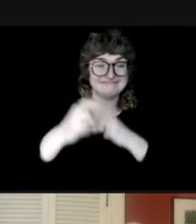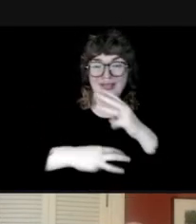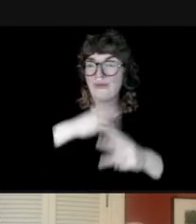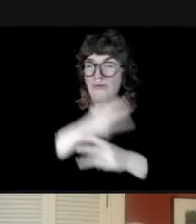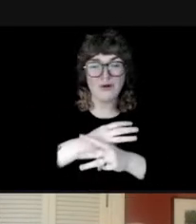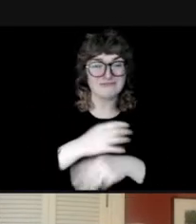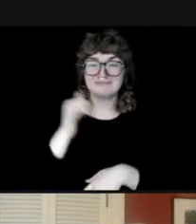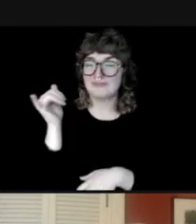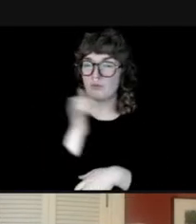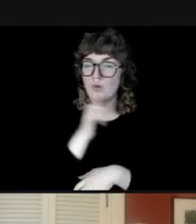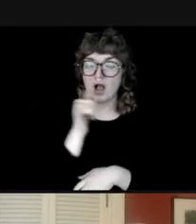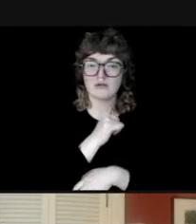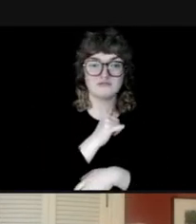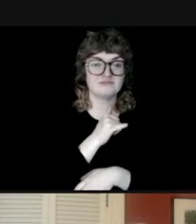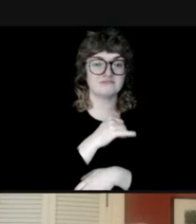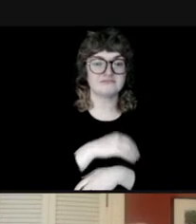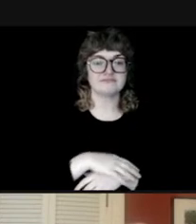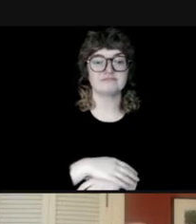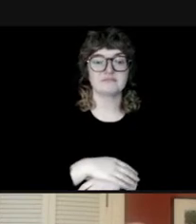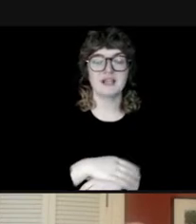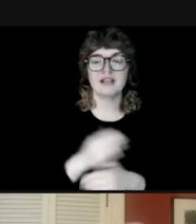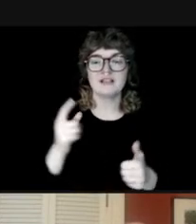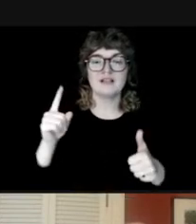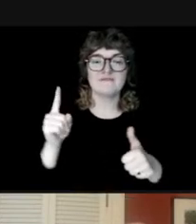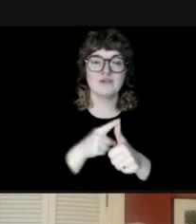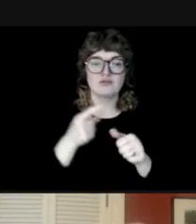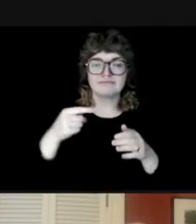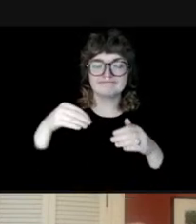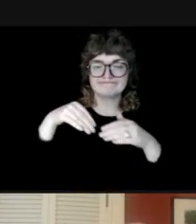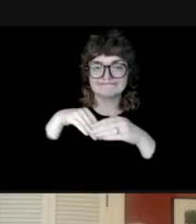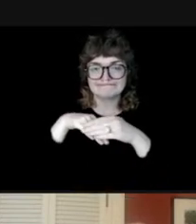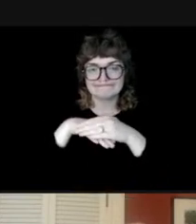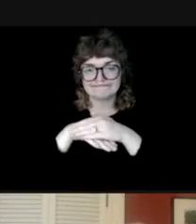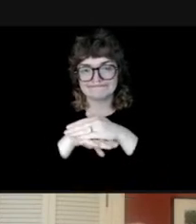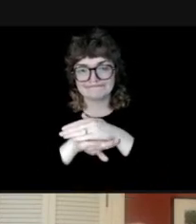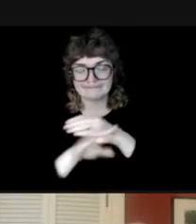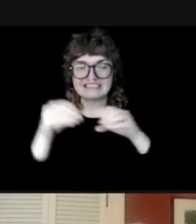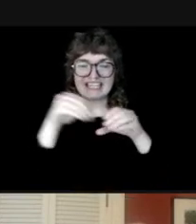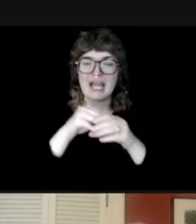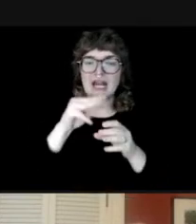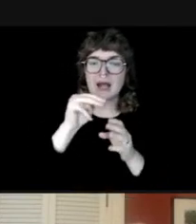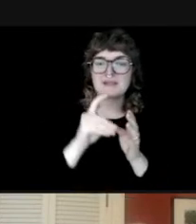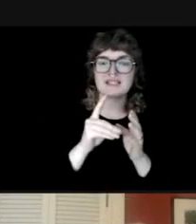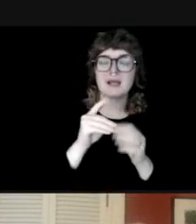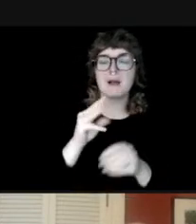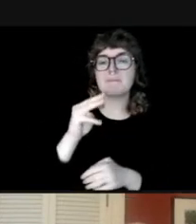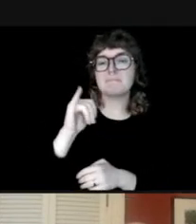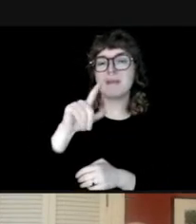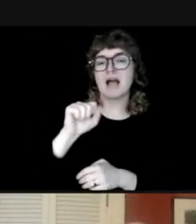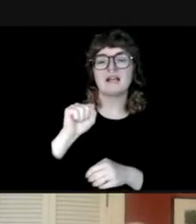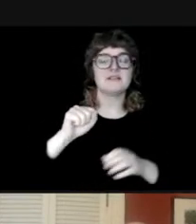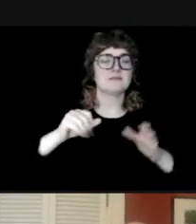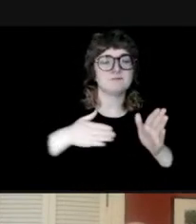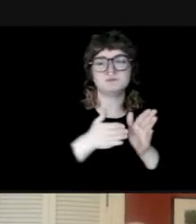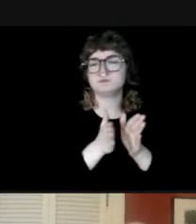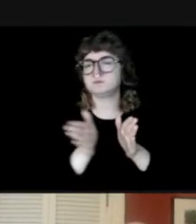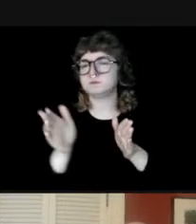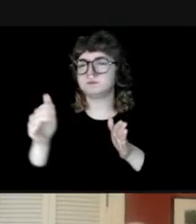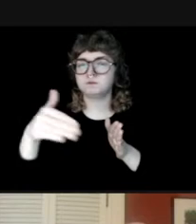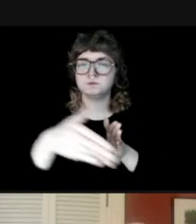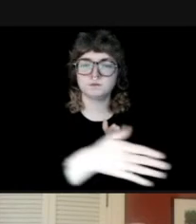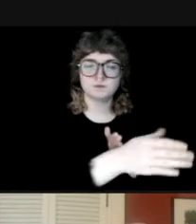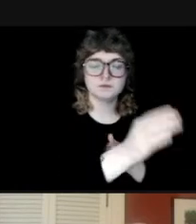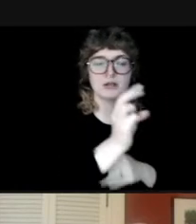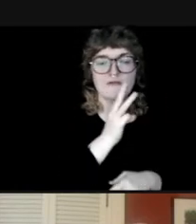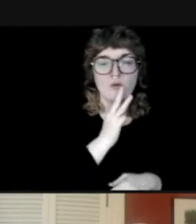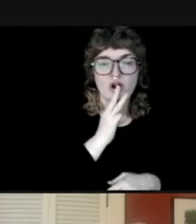makes the first cut into Maryland and gives us thousands of miles of shoreline. Our bay seafood,